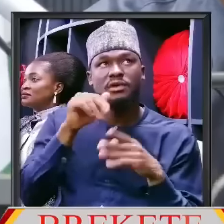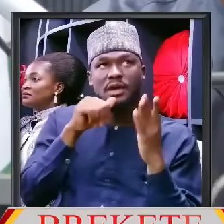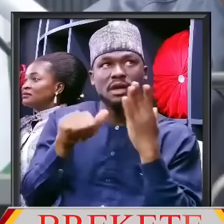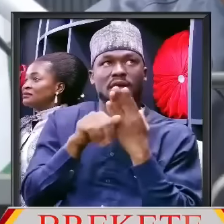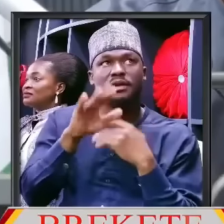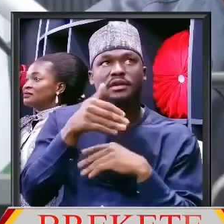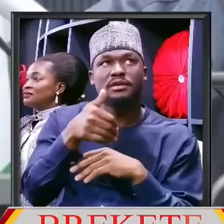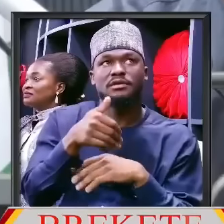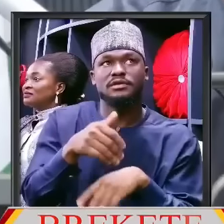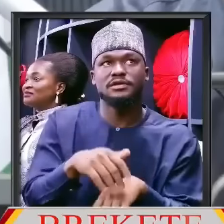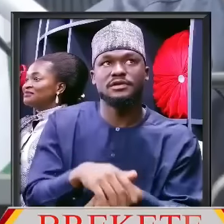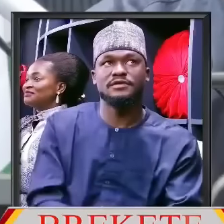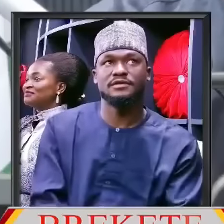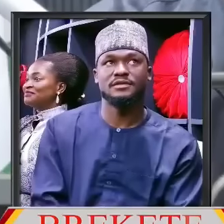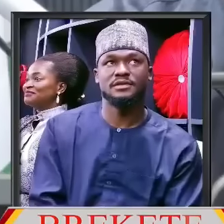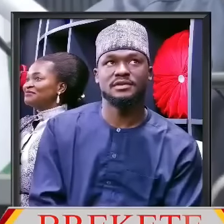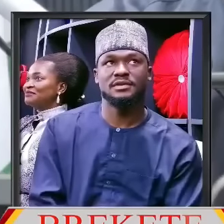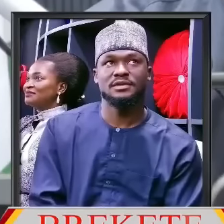hide. You understand? Hide for who?